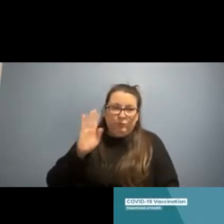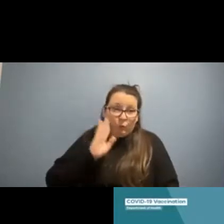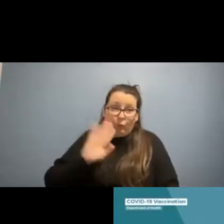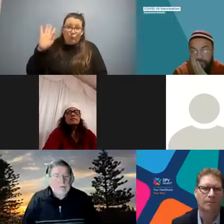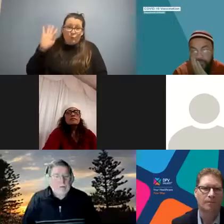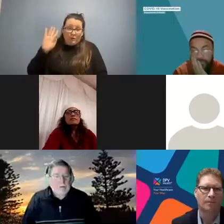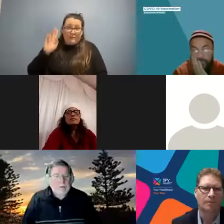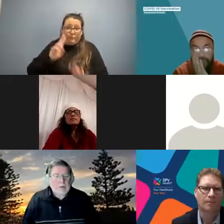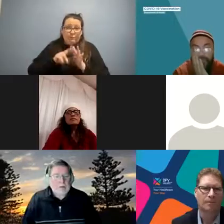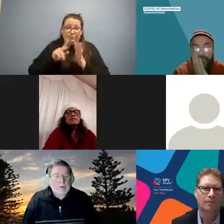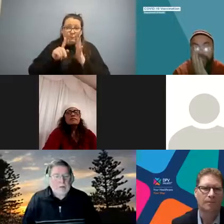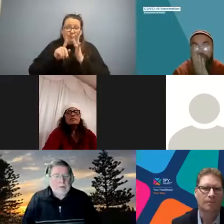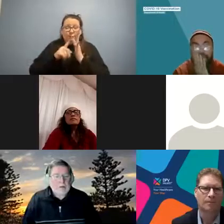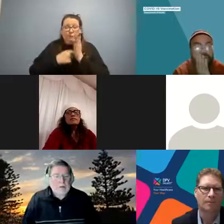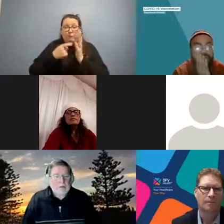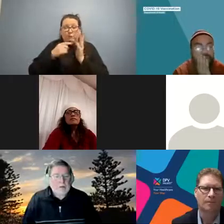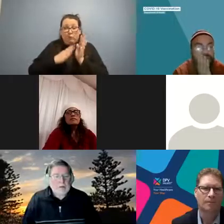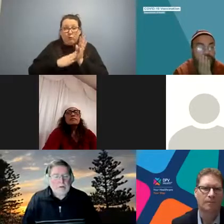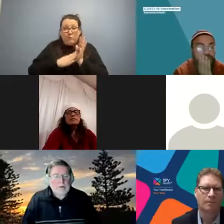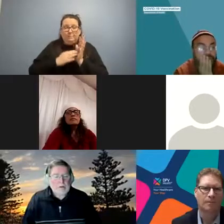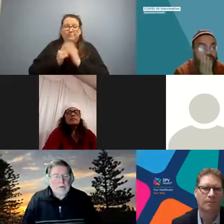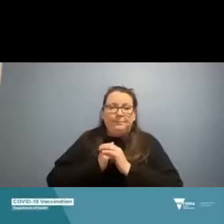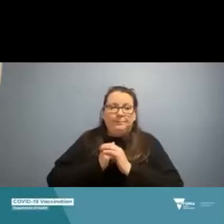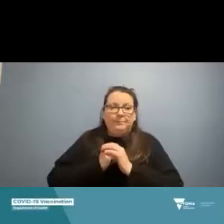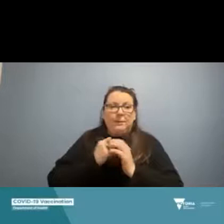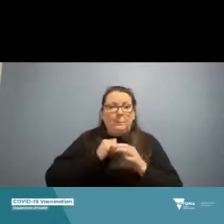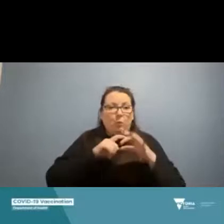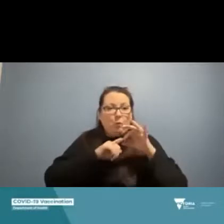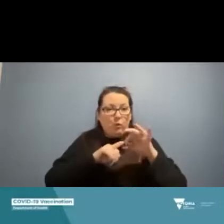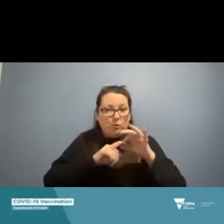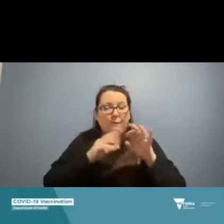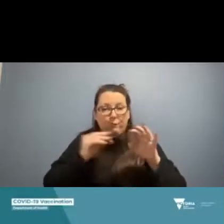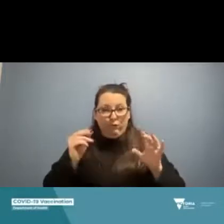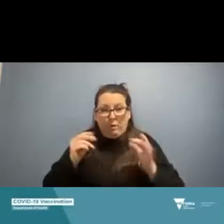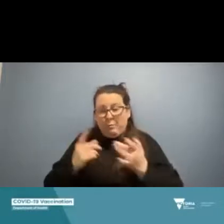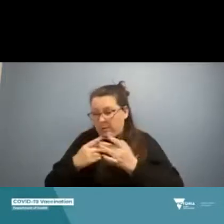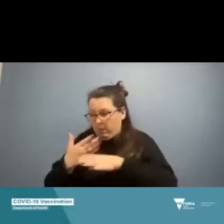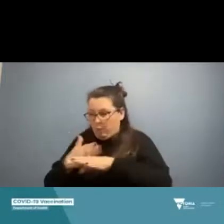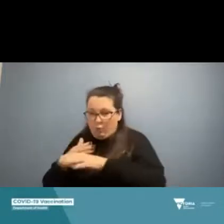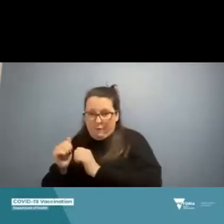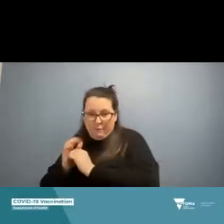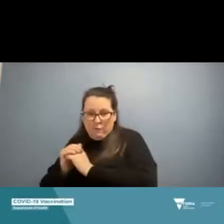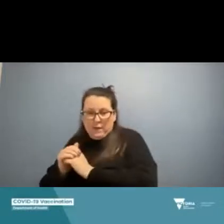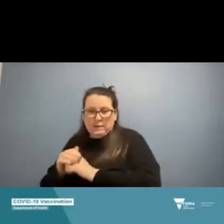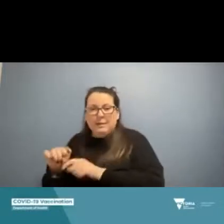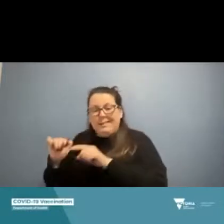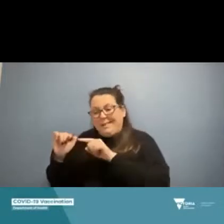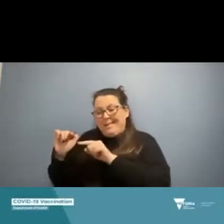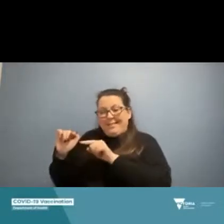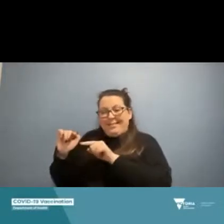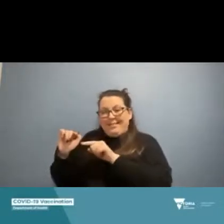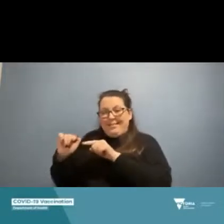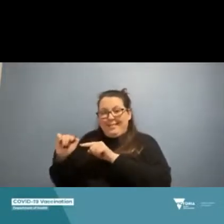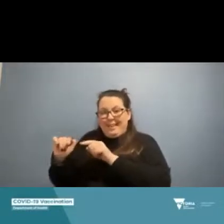forum. My question is one that's come from a colleague today who went onto the